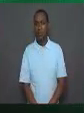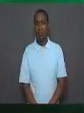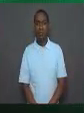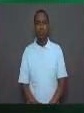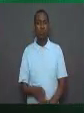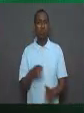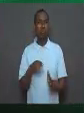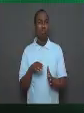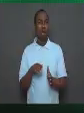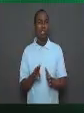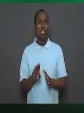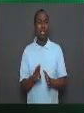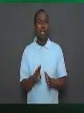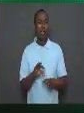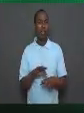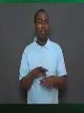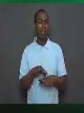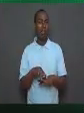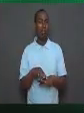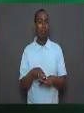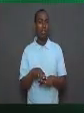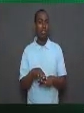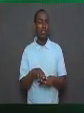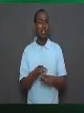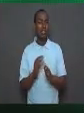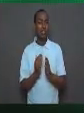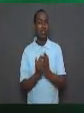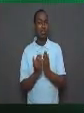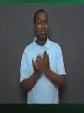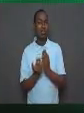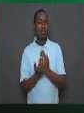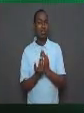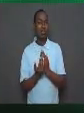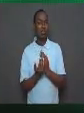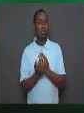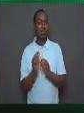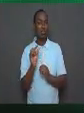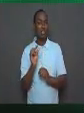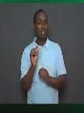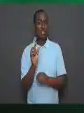Bacillary infection can usually be treated within a few days.